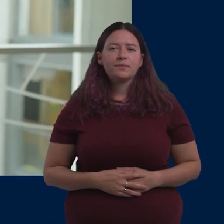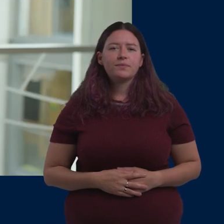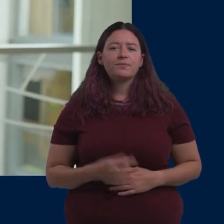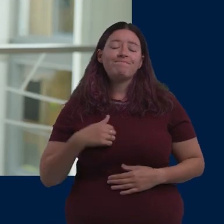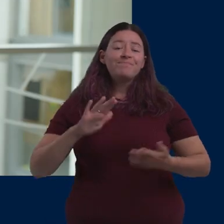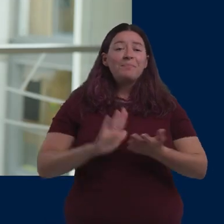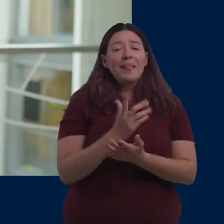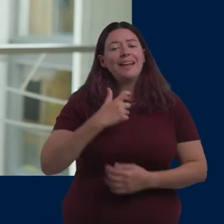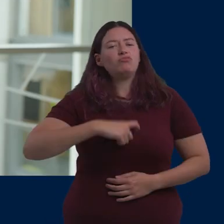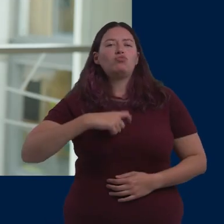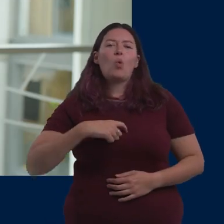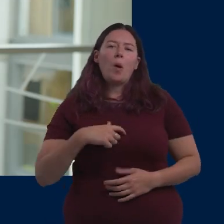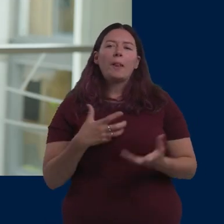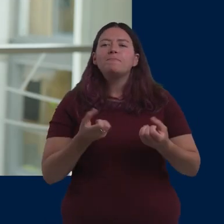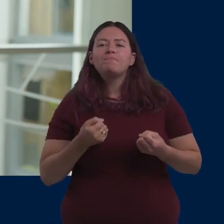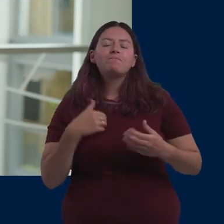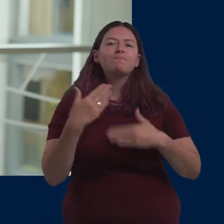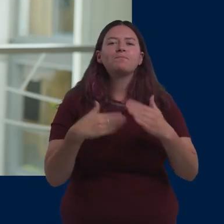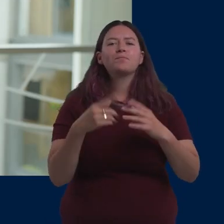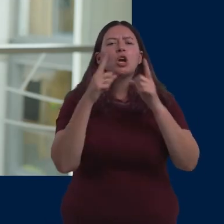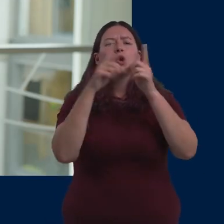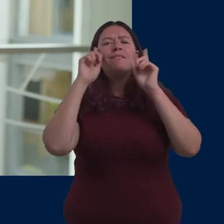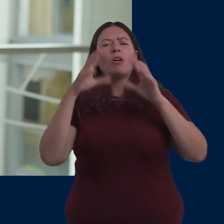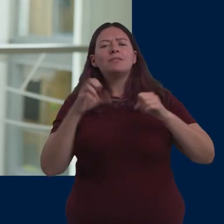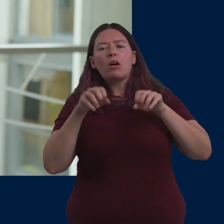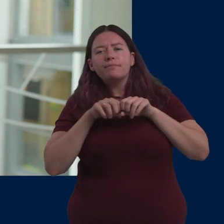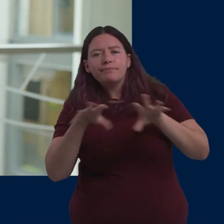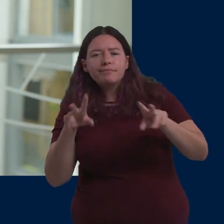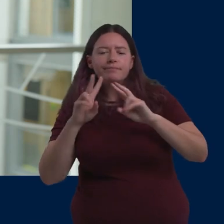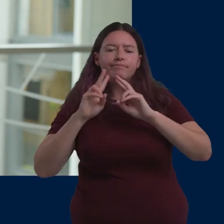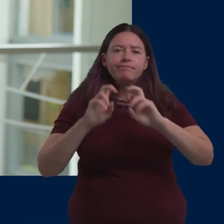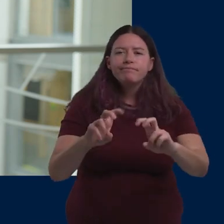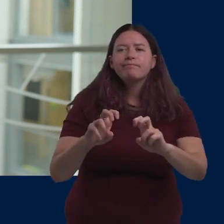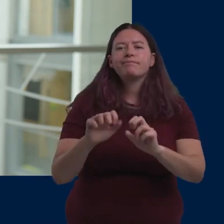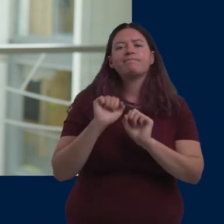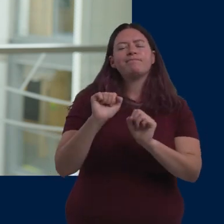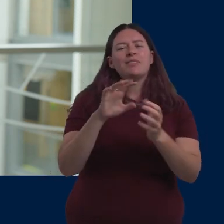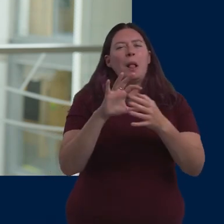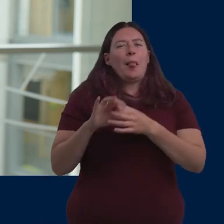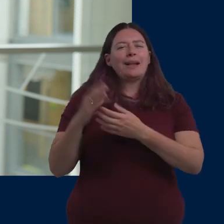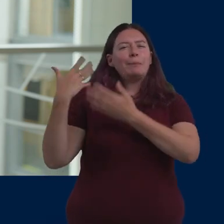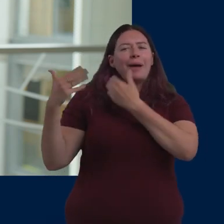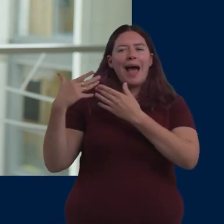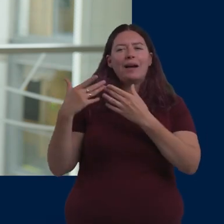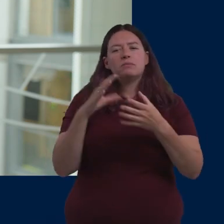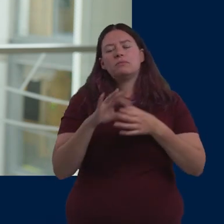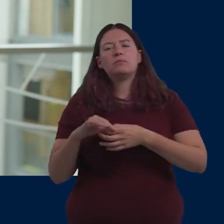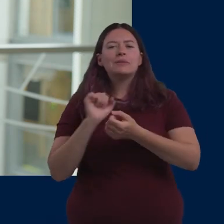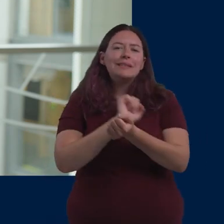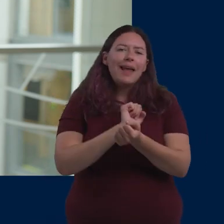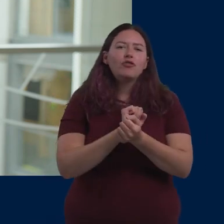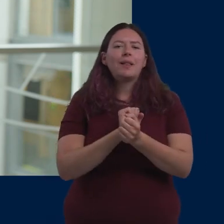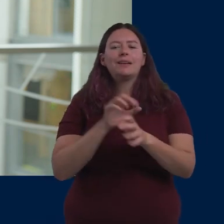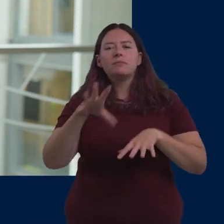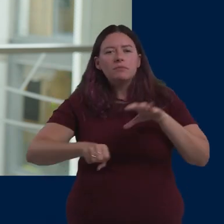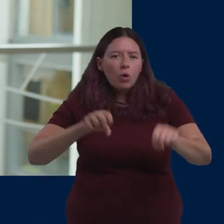I am pleased to take on this role as the university launches a review on its past association with slavery,